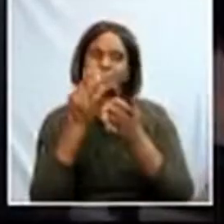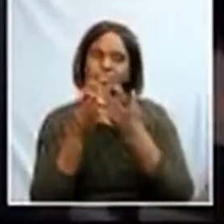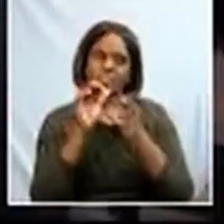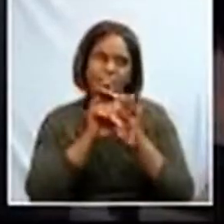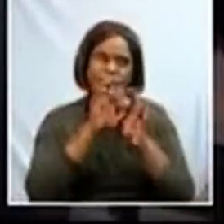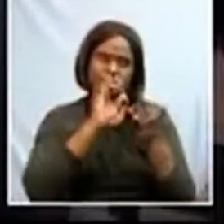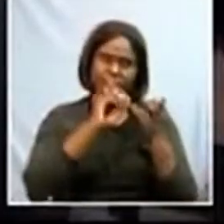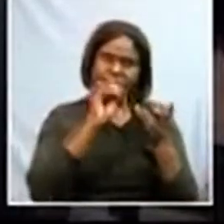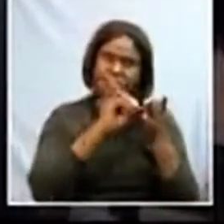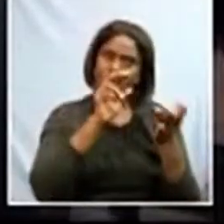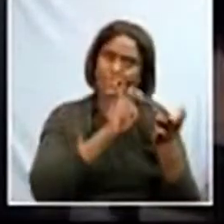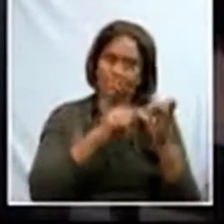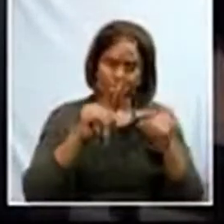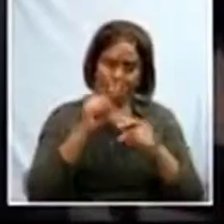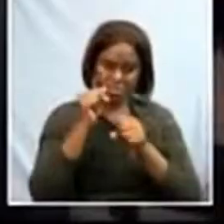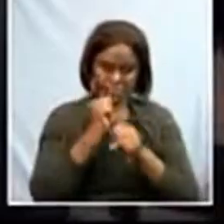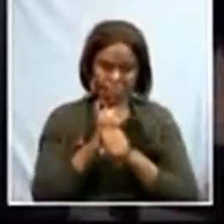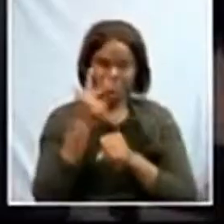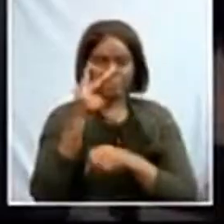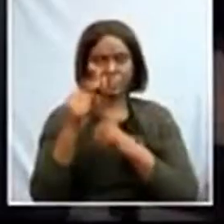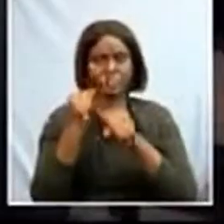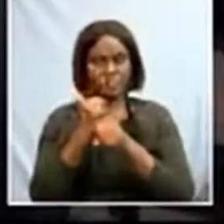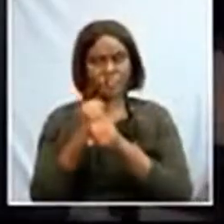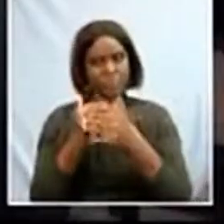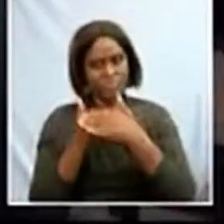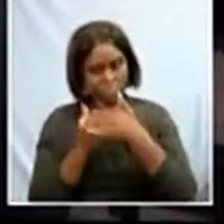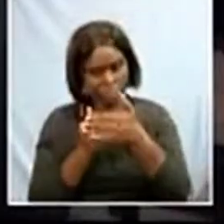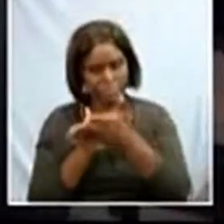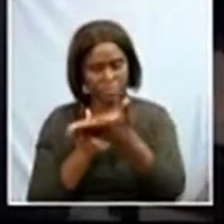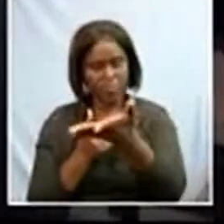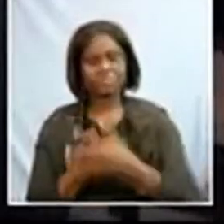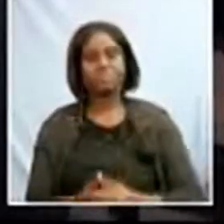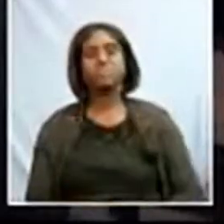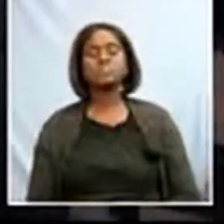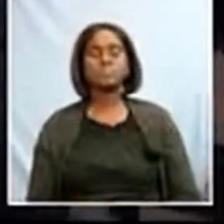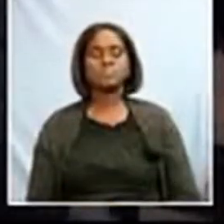October, November this year, 3 years down the line.